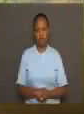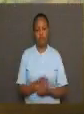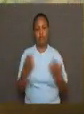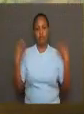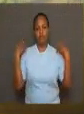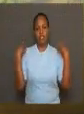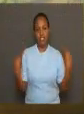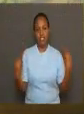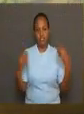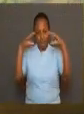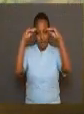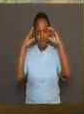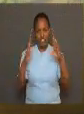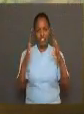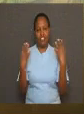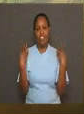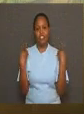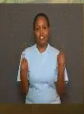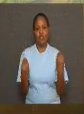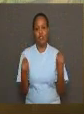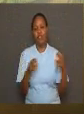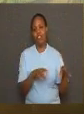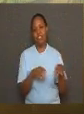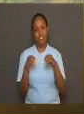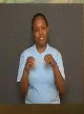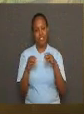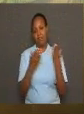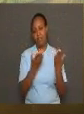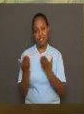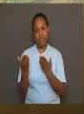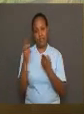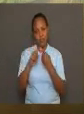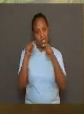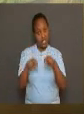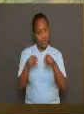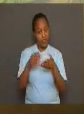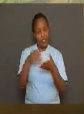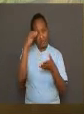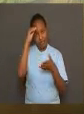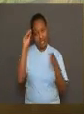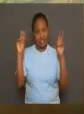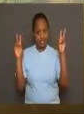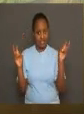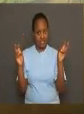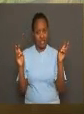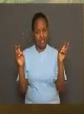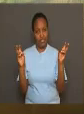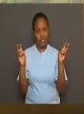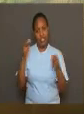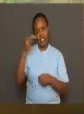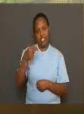Hello, teacher. Hello, students. Welcome to today's lesson on the severity